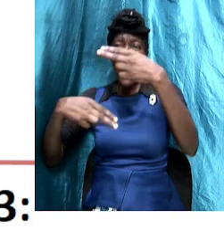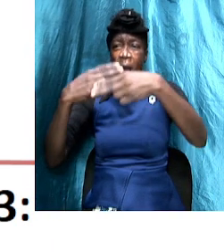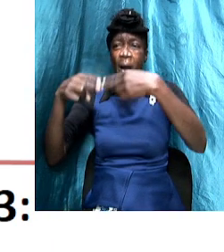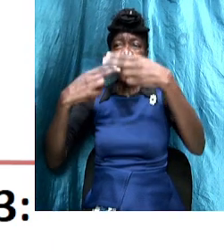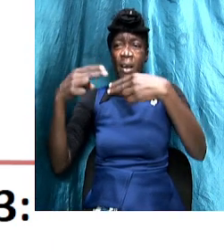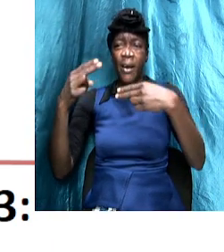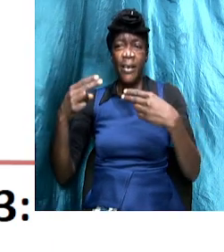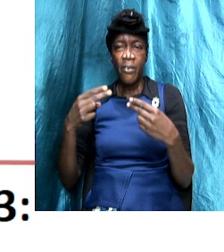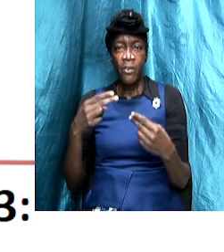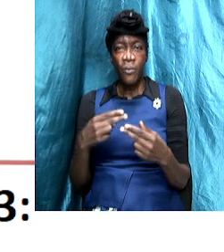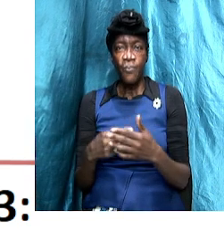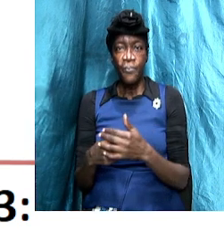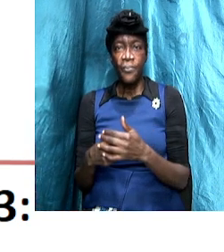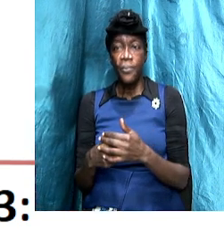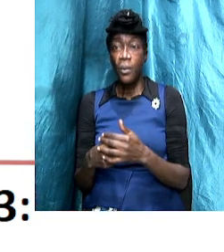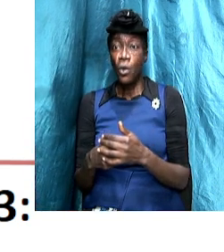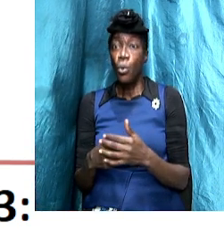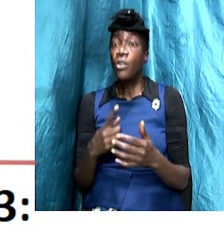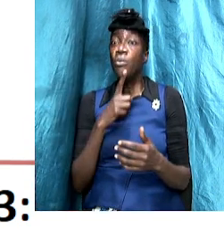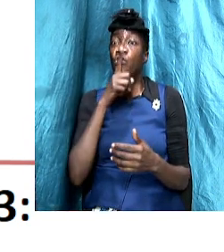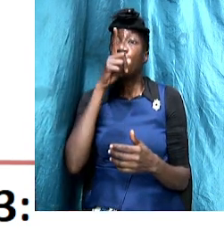We need to ensure that we are in the book.